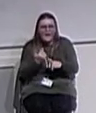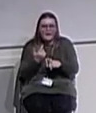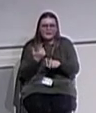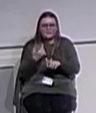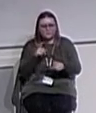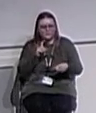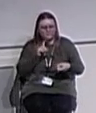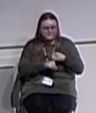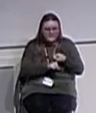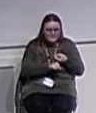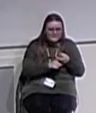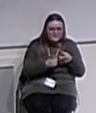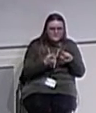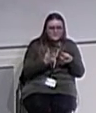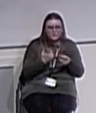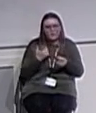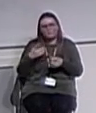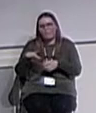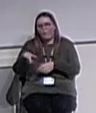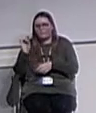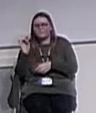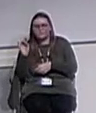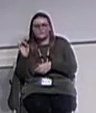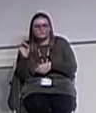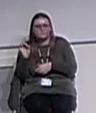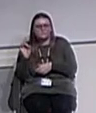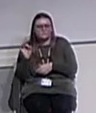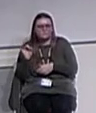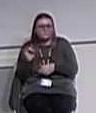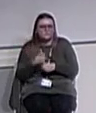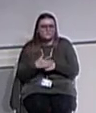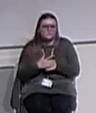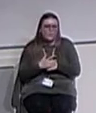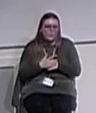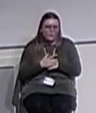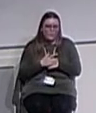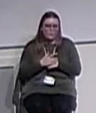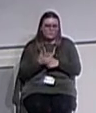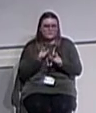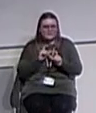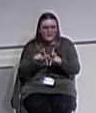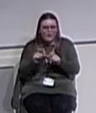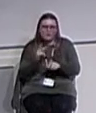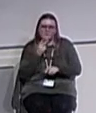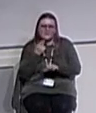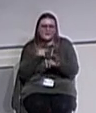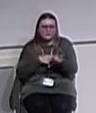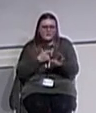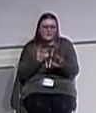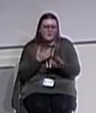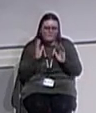changing degree programme or which ones you need to have done in your first year to carry on in the second year.